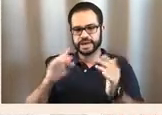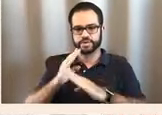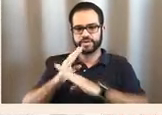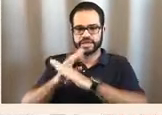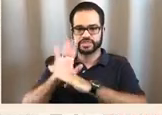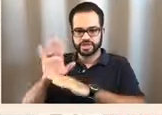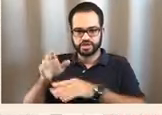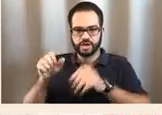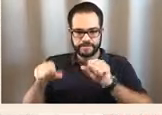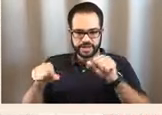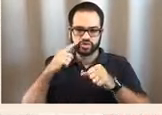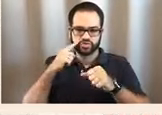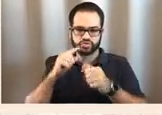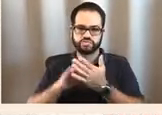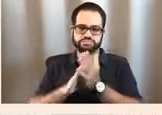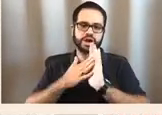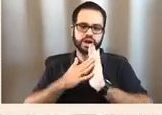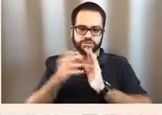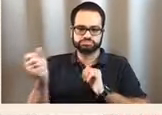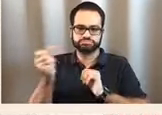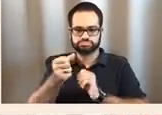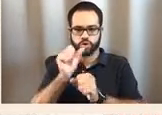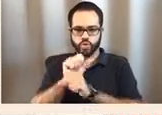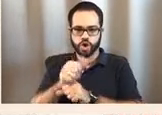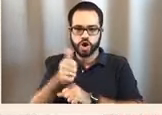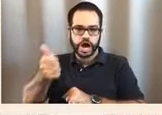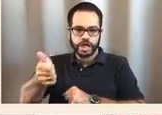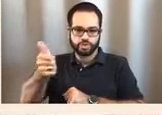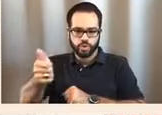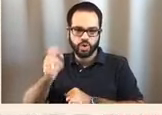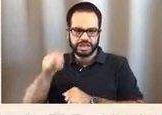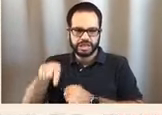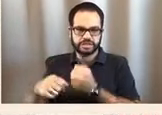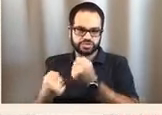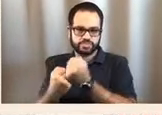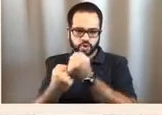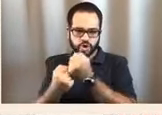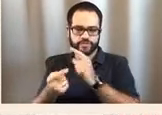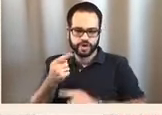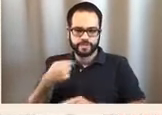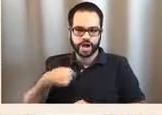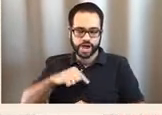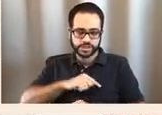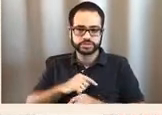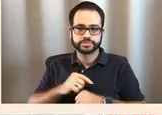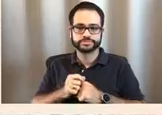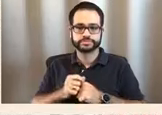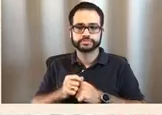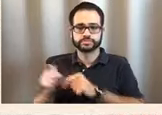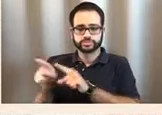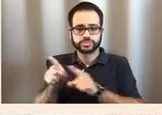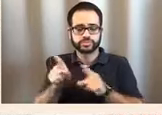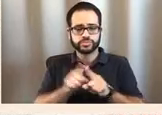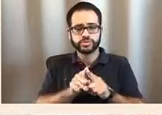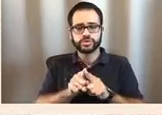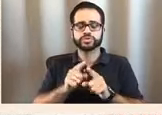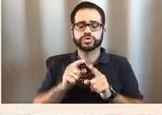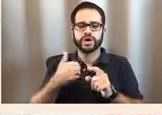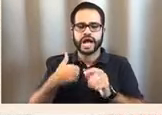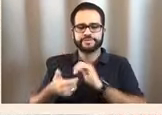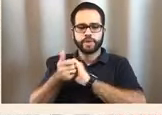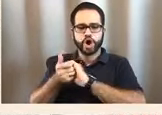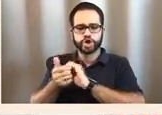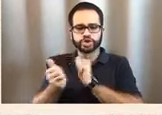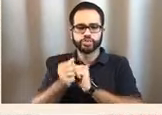to become employed on their own, and they need some supports. And that we're a federal and state partnership. So it's